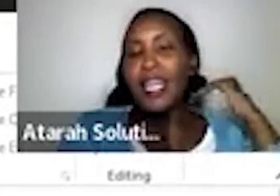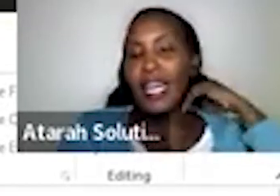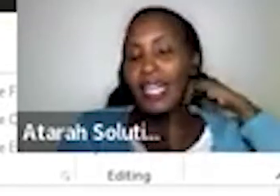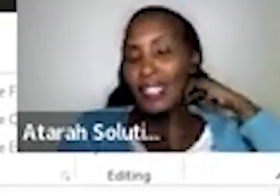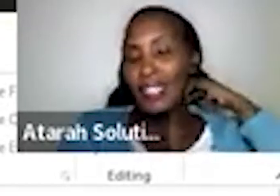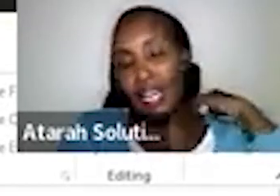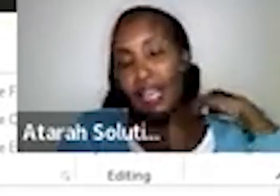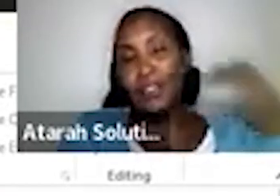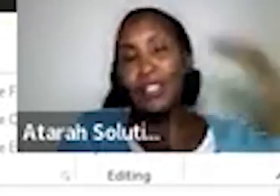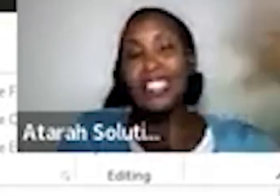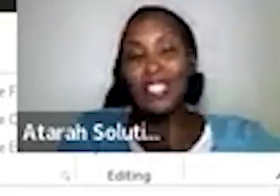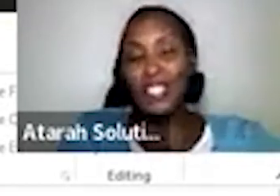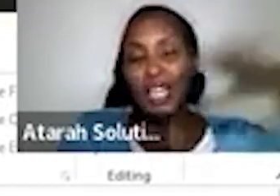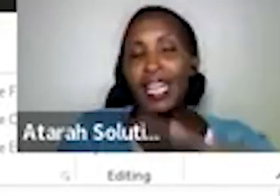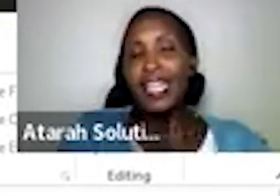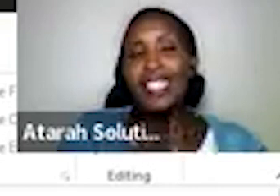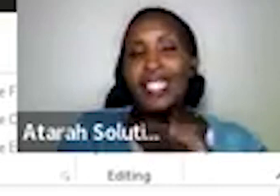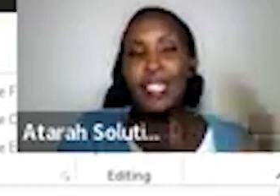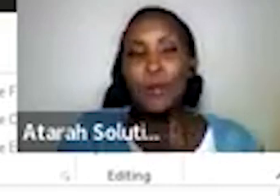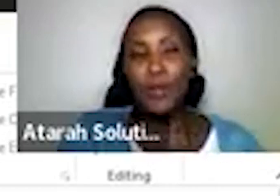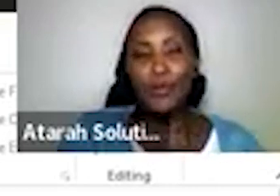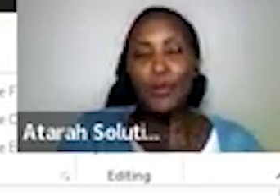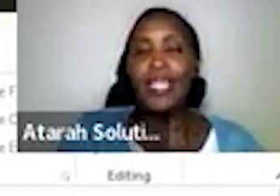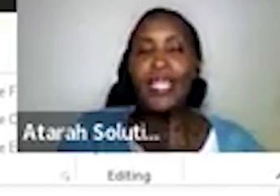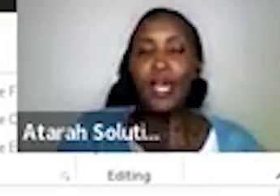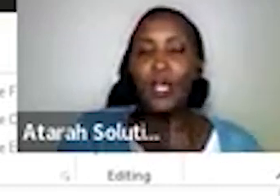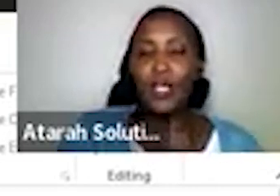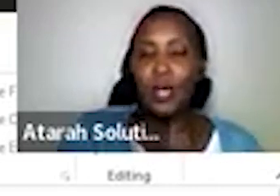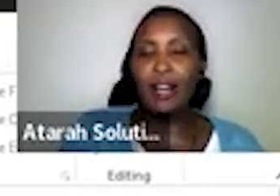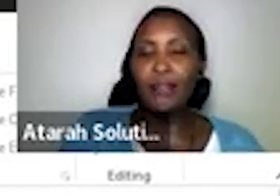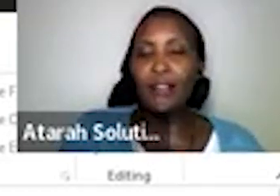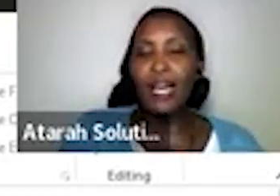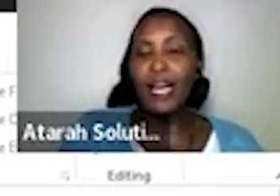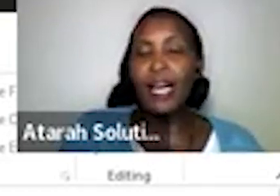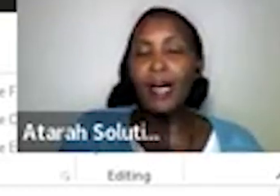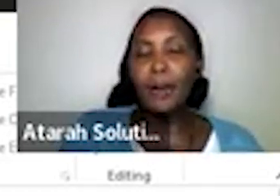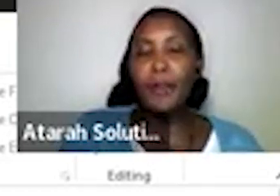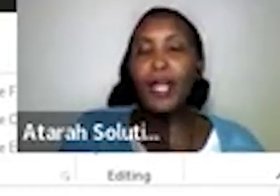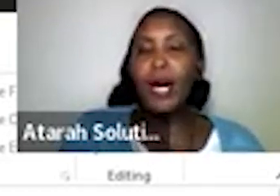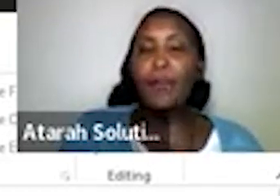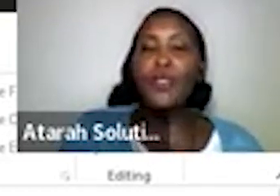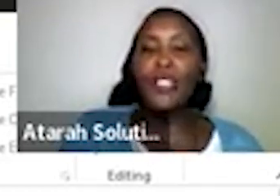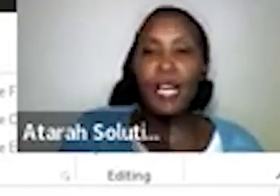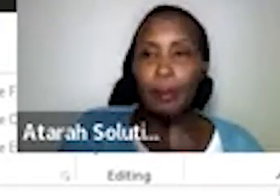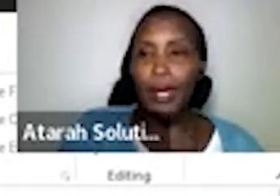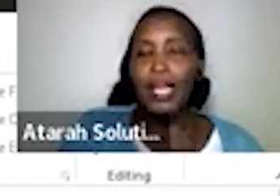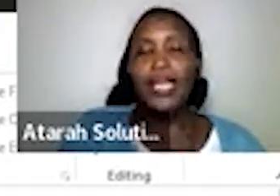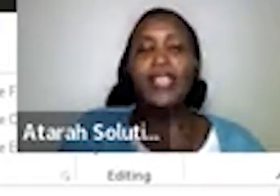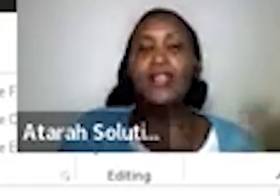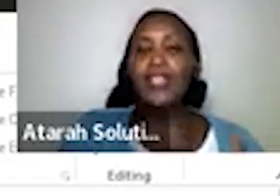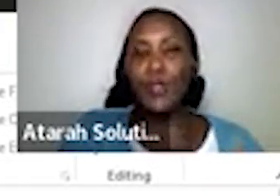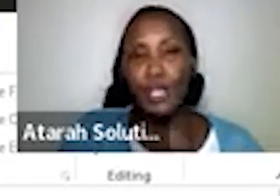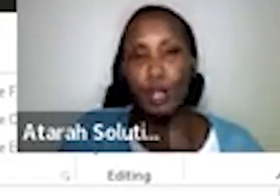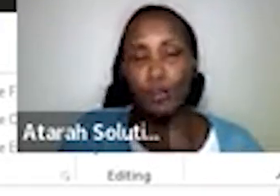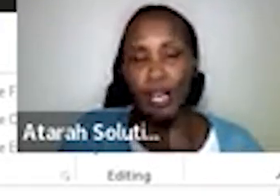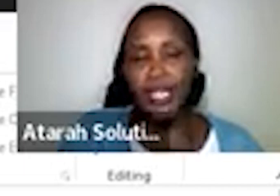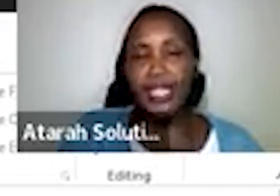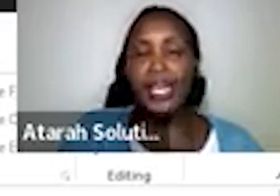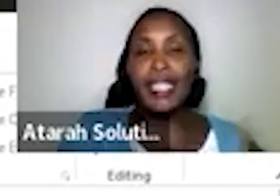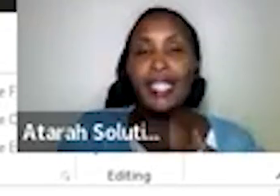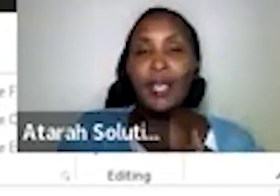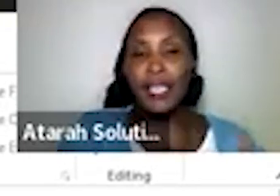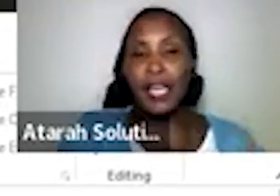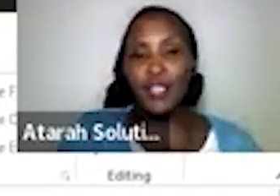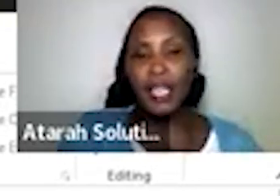see giraffes. Just there, it's beautiful. And then they also have a museum that gives a story of